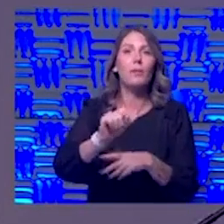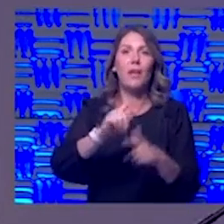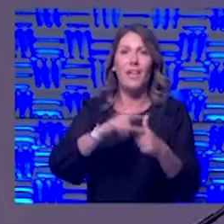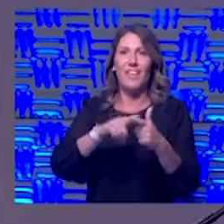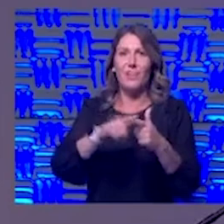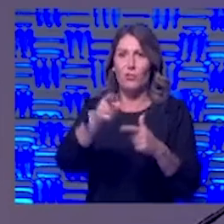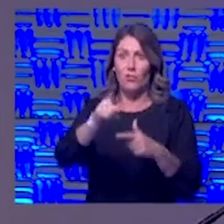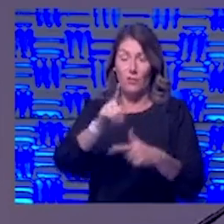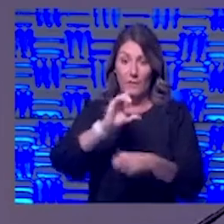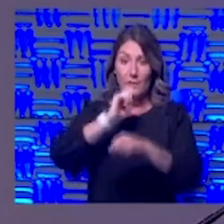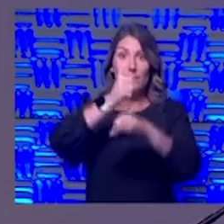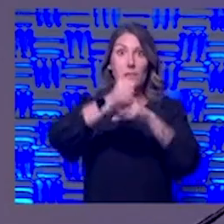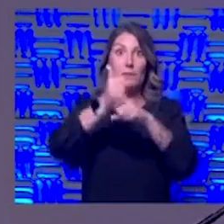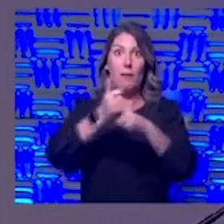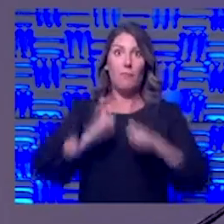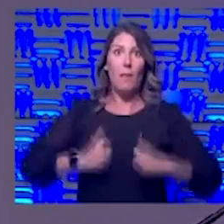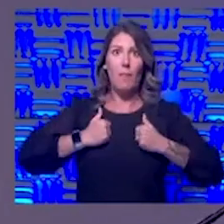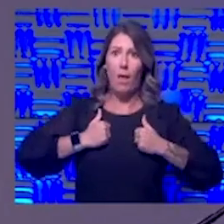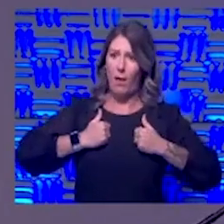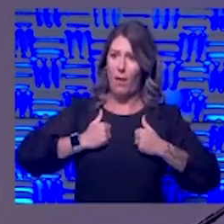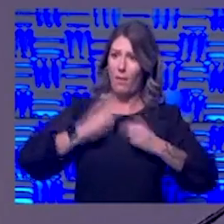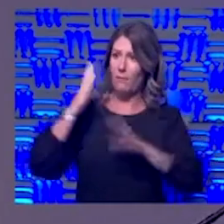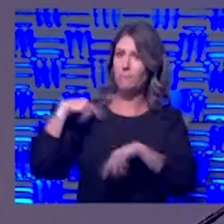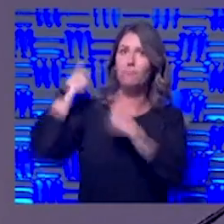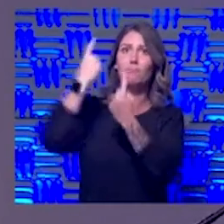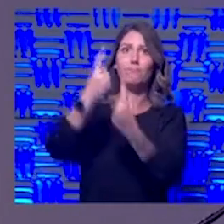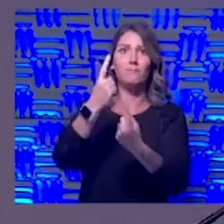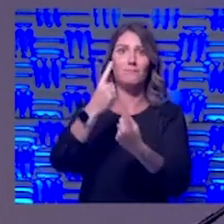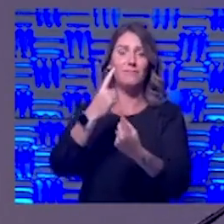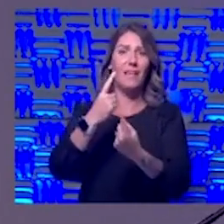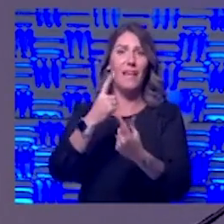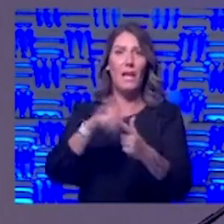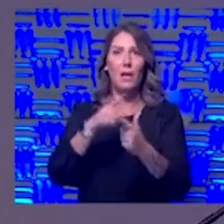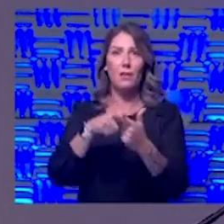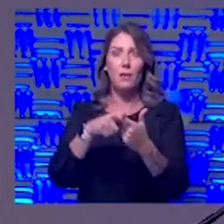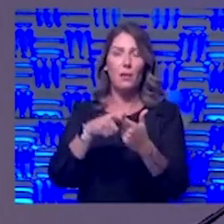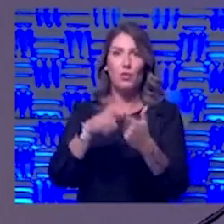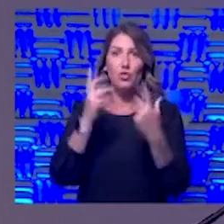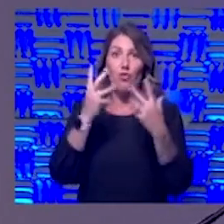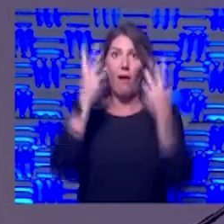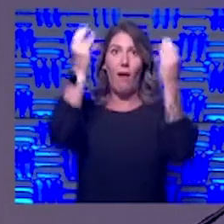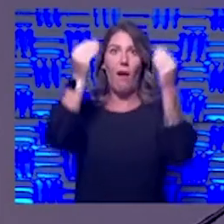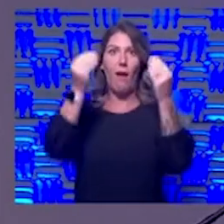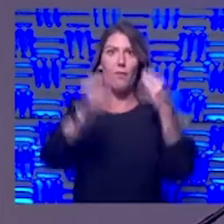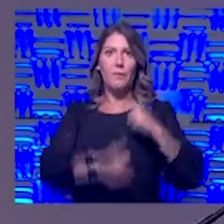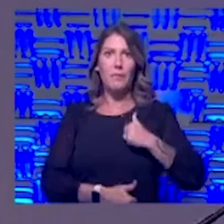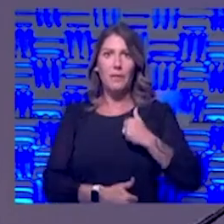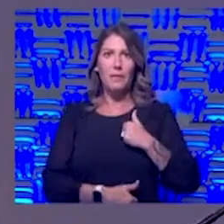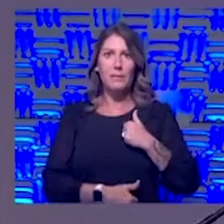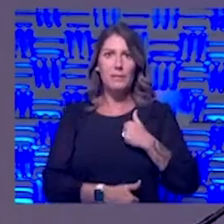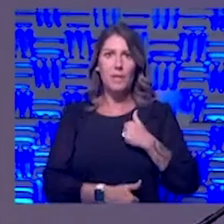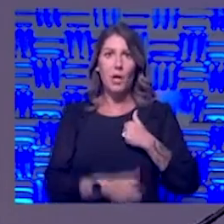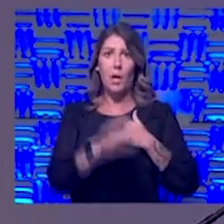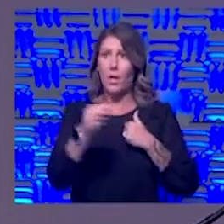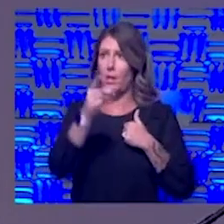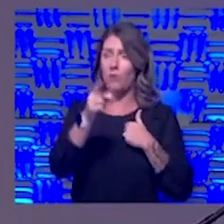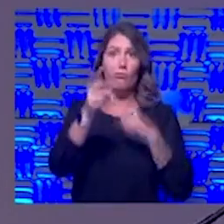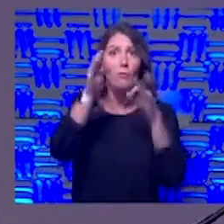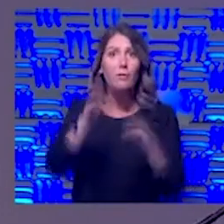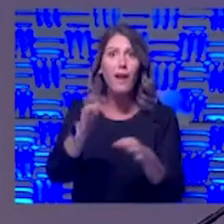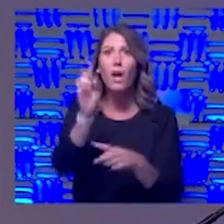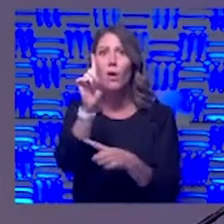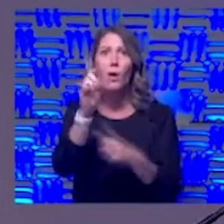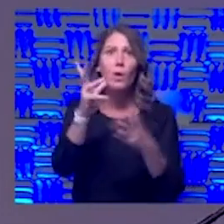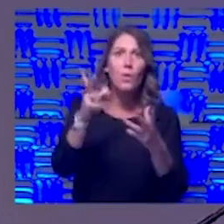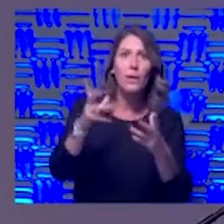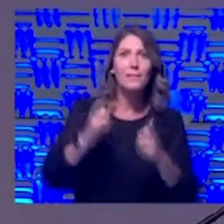prescribed path for the time that you've been in the military, and then you get out and all of a sudden you get to pick where you want